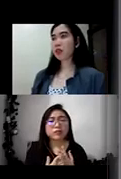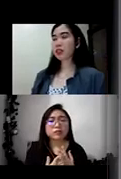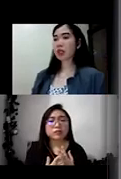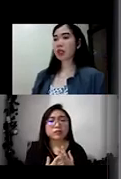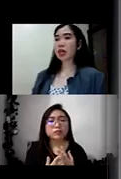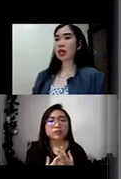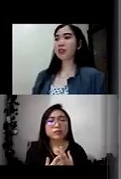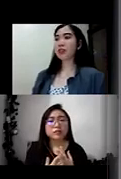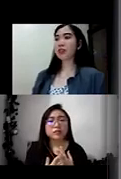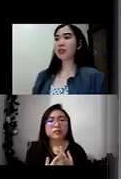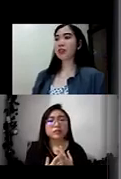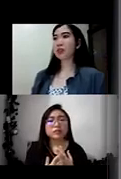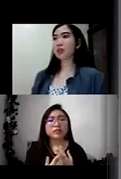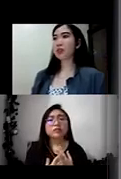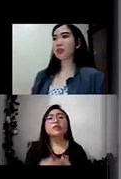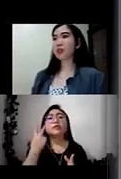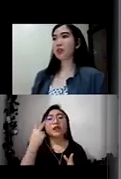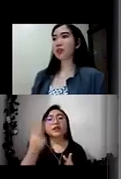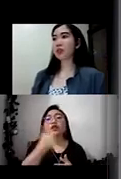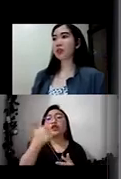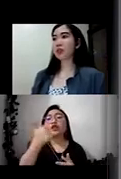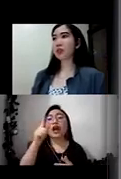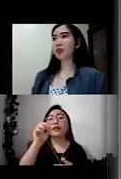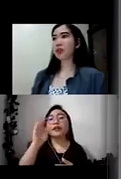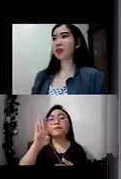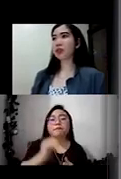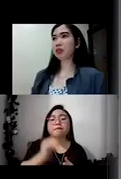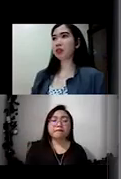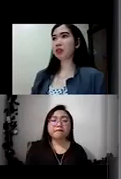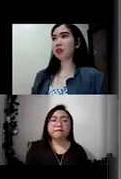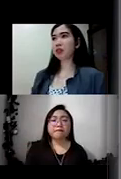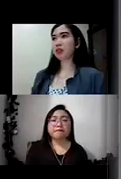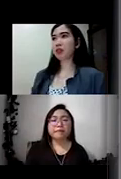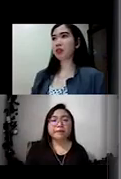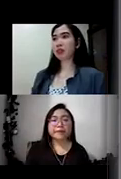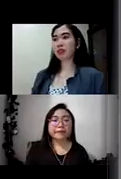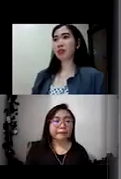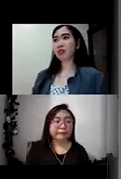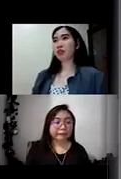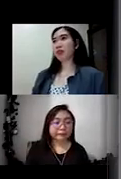mag-appear na siya sa other tab. Ayan.